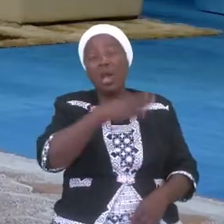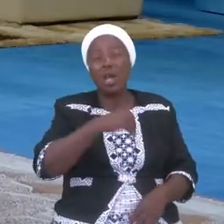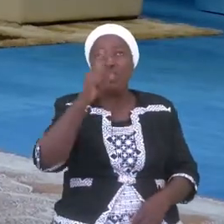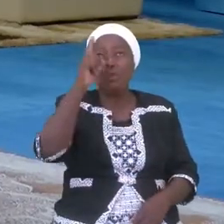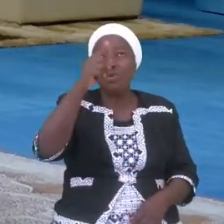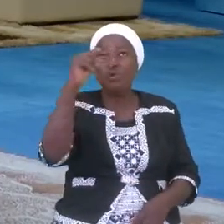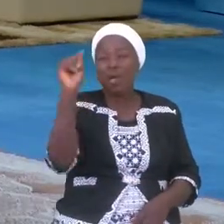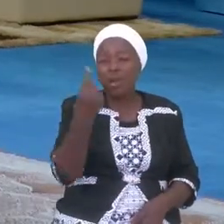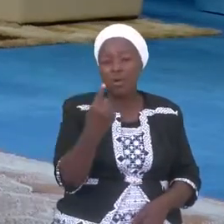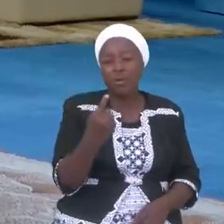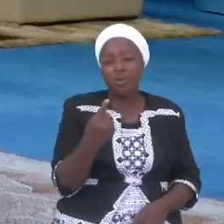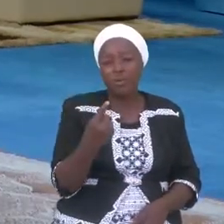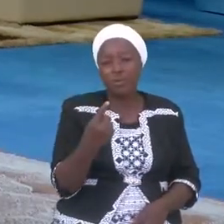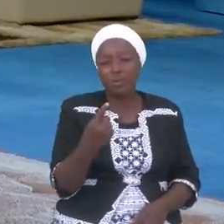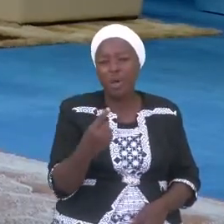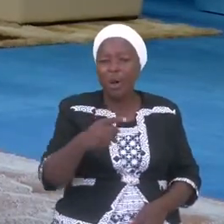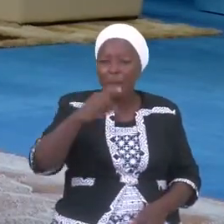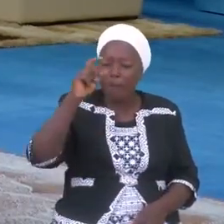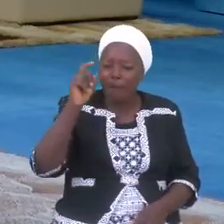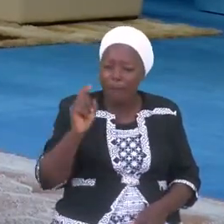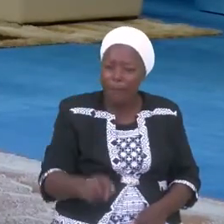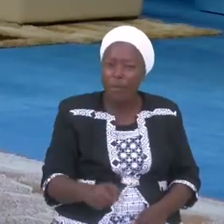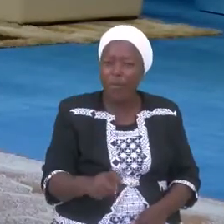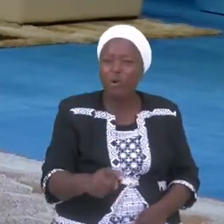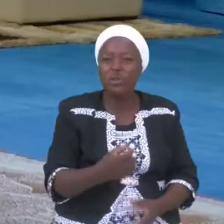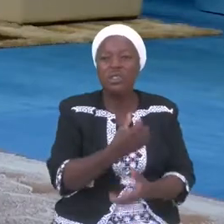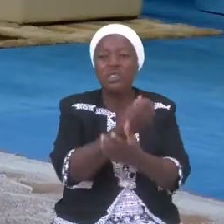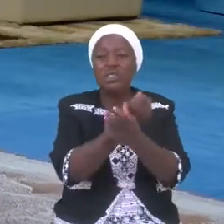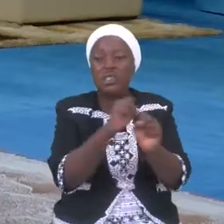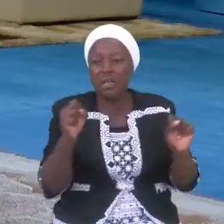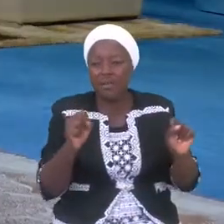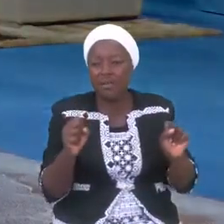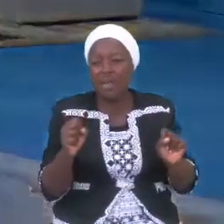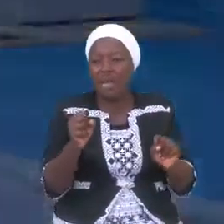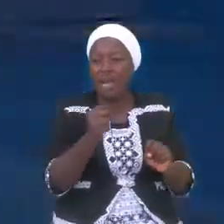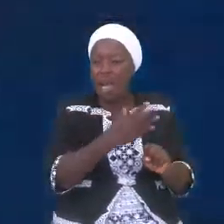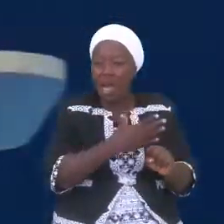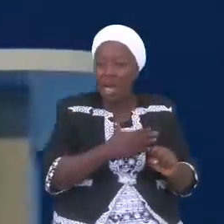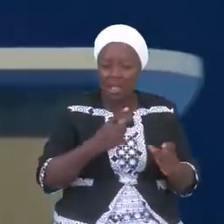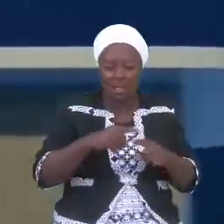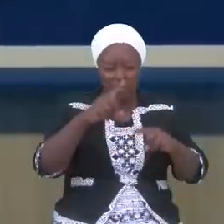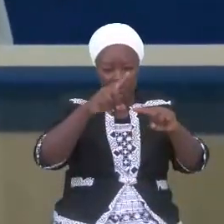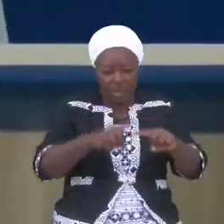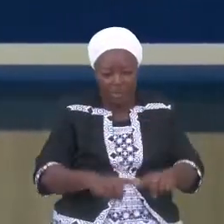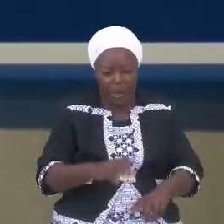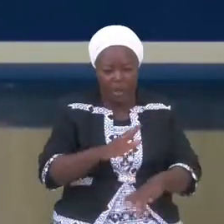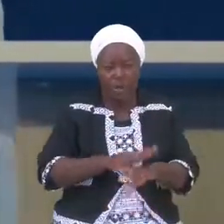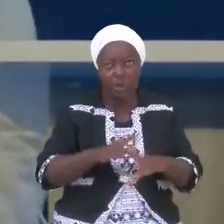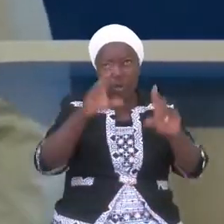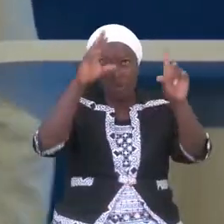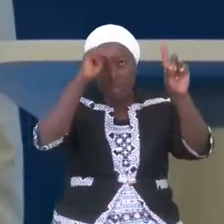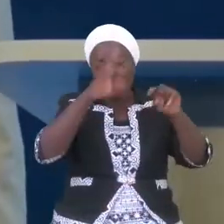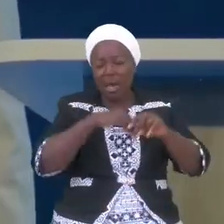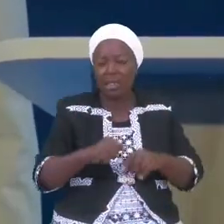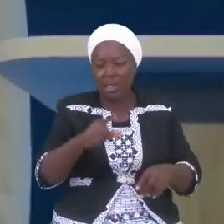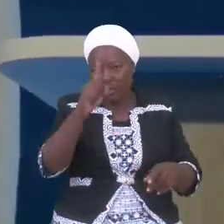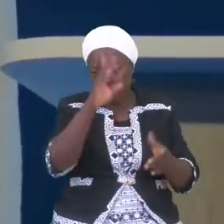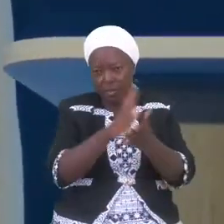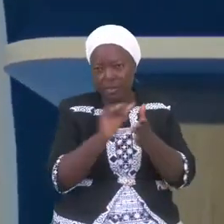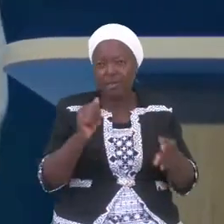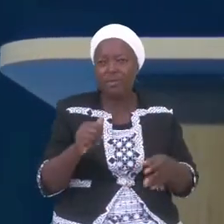thou alone must save. And you rely on him and trust him and believe